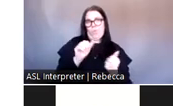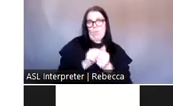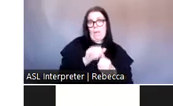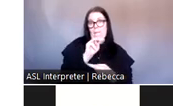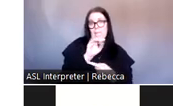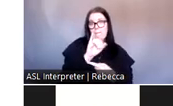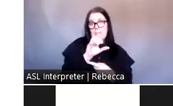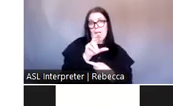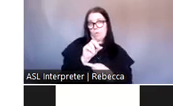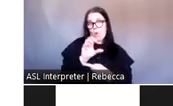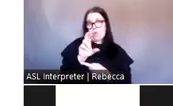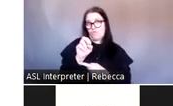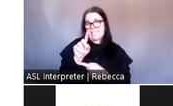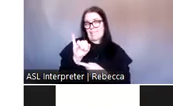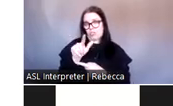micro-credentials.